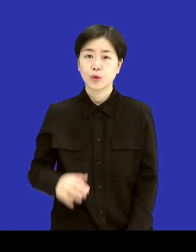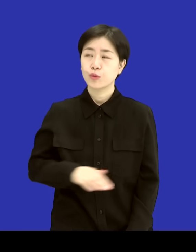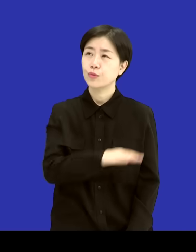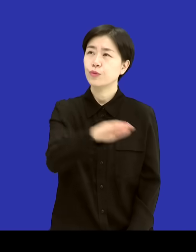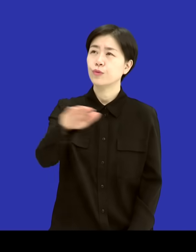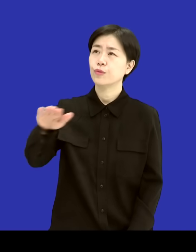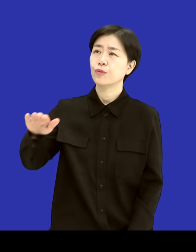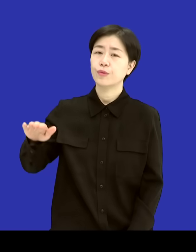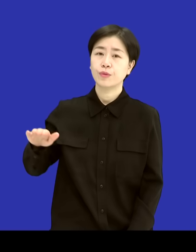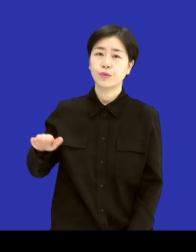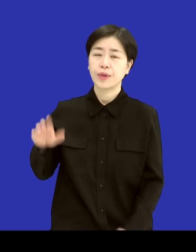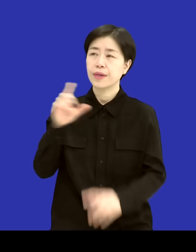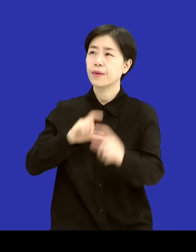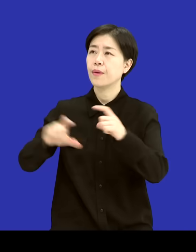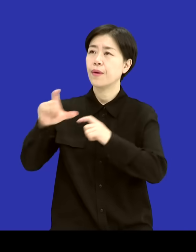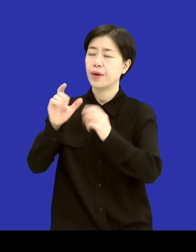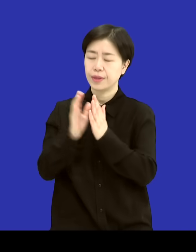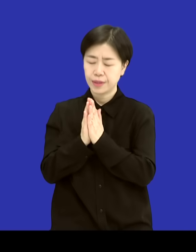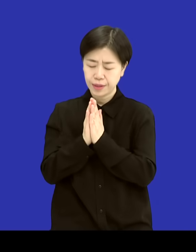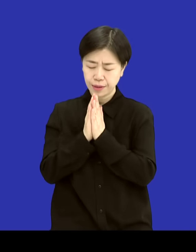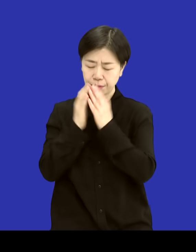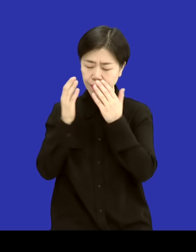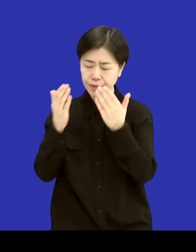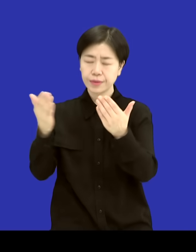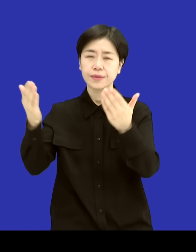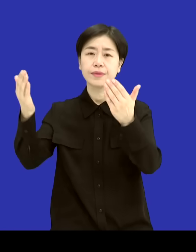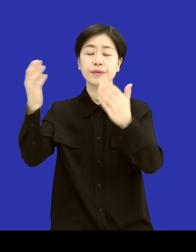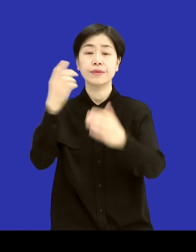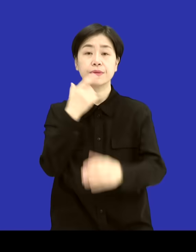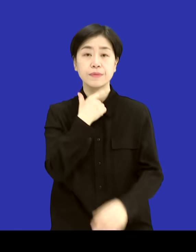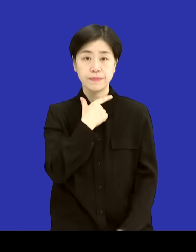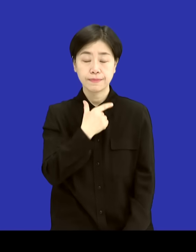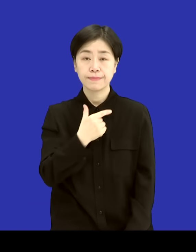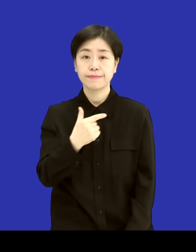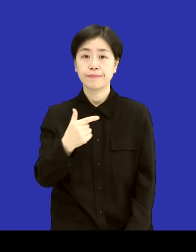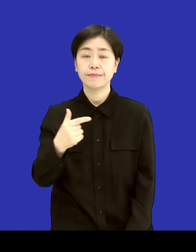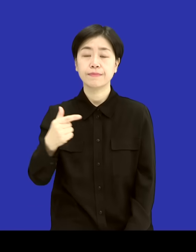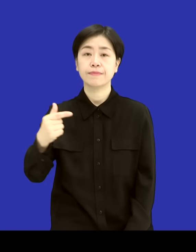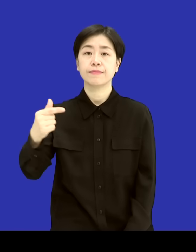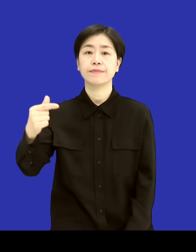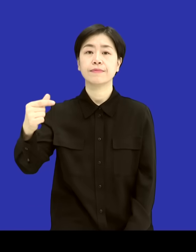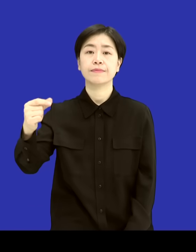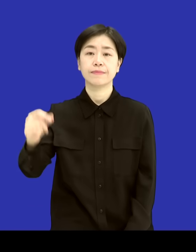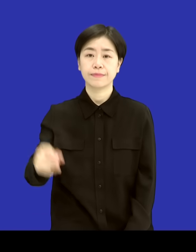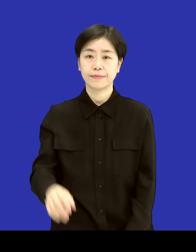Let this be our prayer